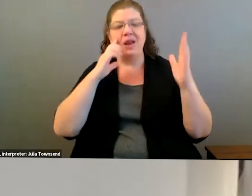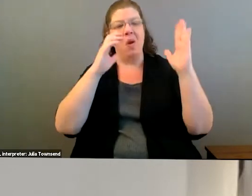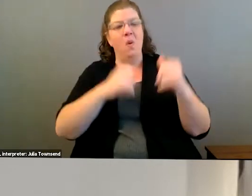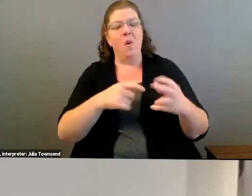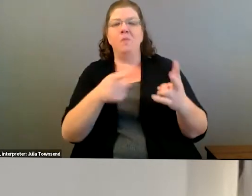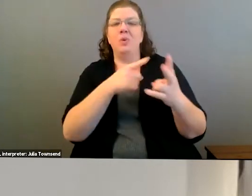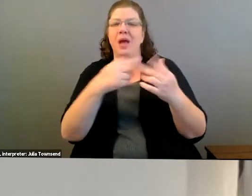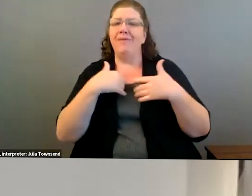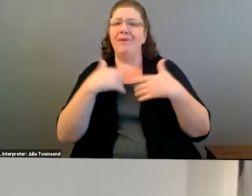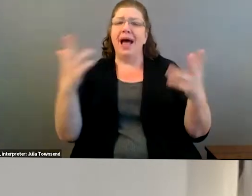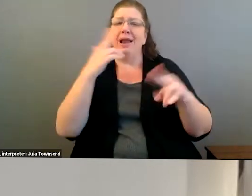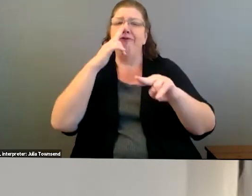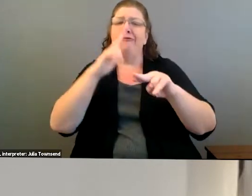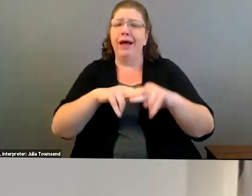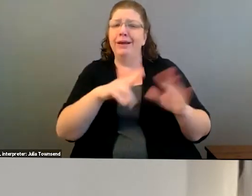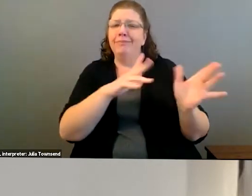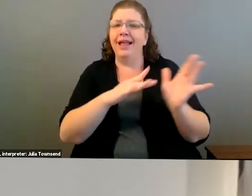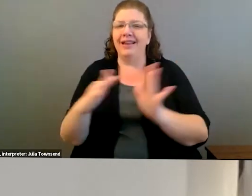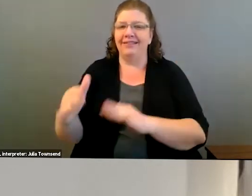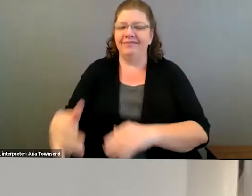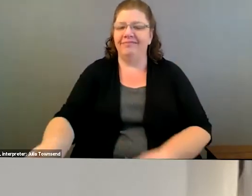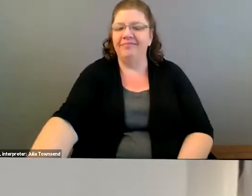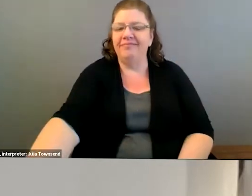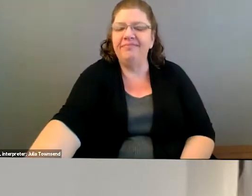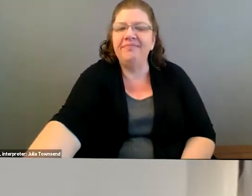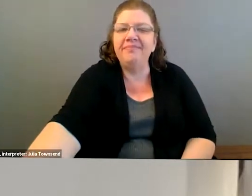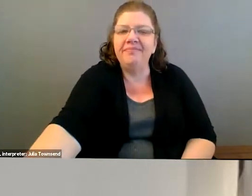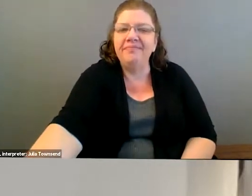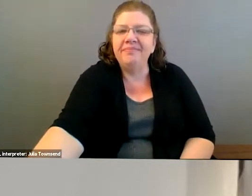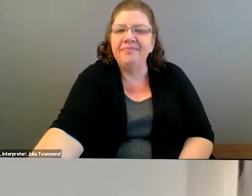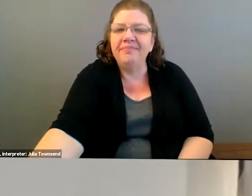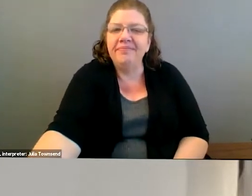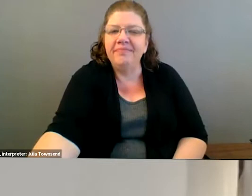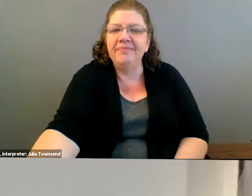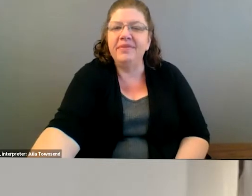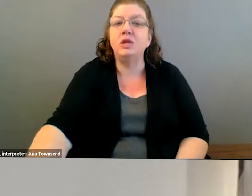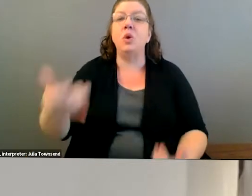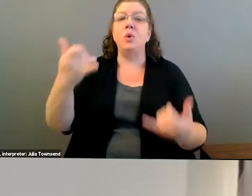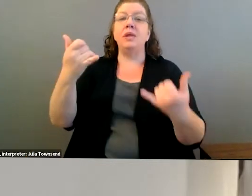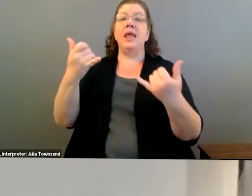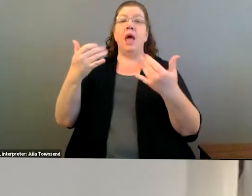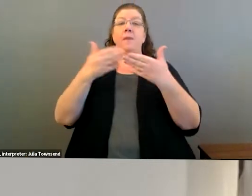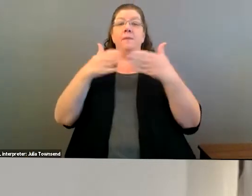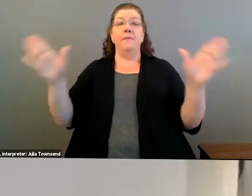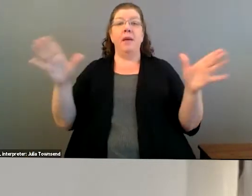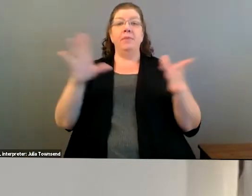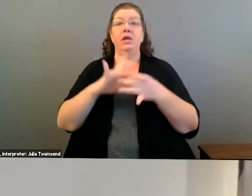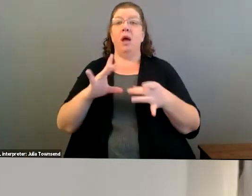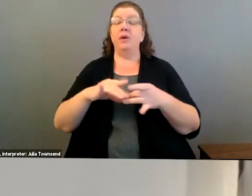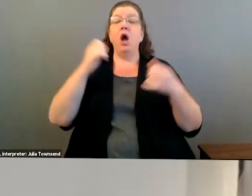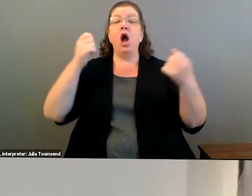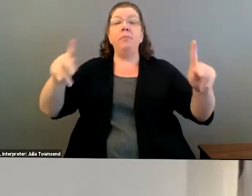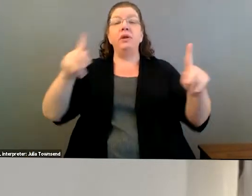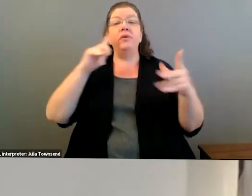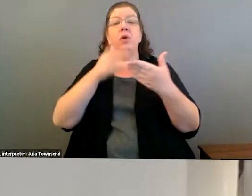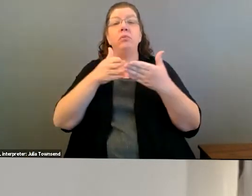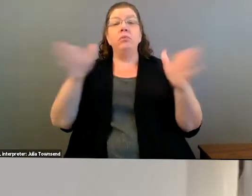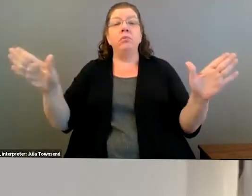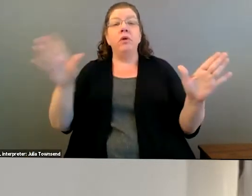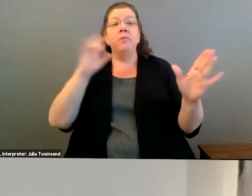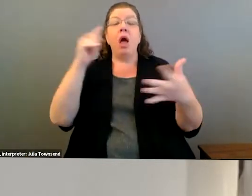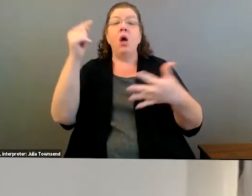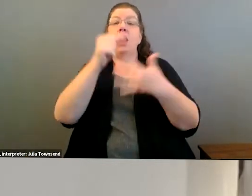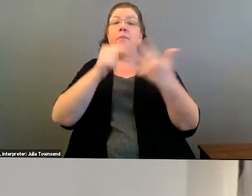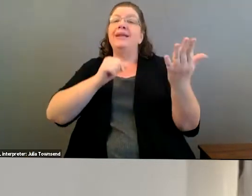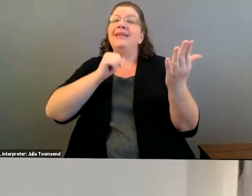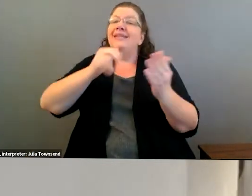of fun planned. So now we will move on to public comments. This is the opportunity for comments from the public about items that are